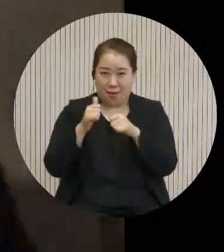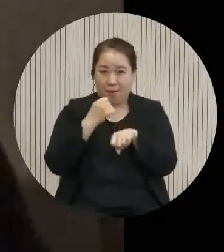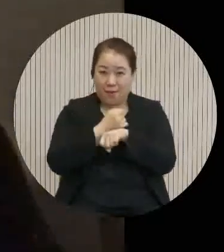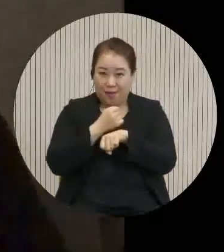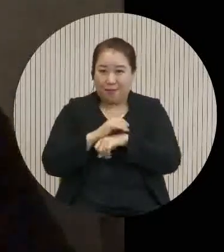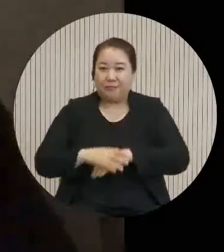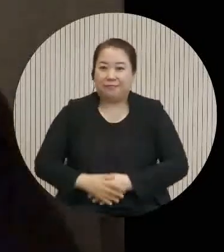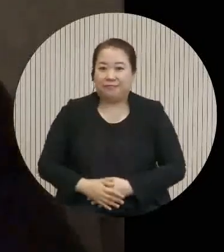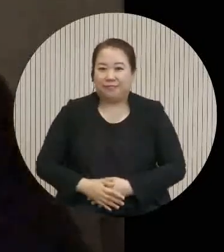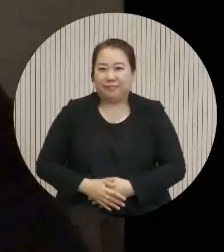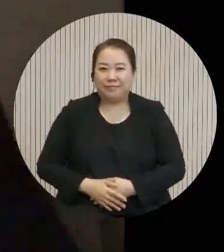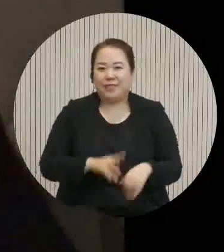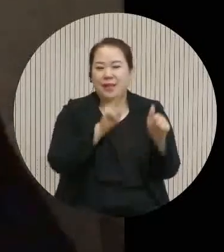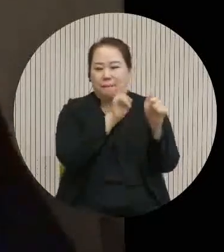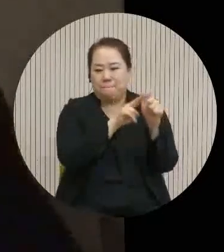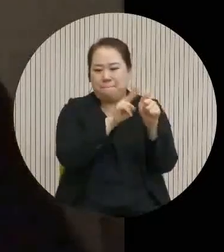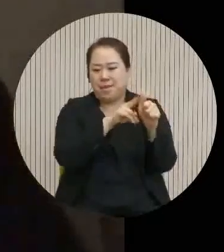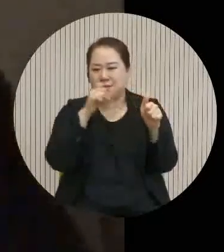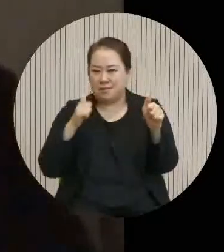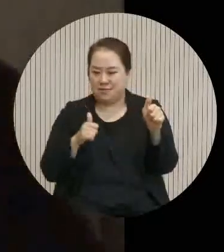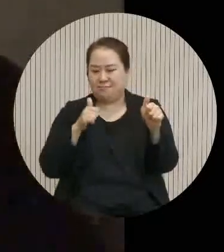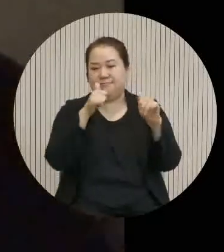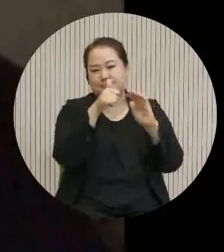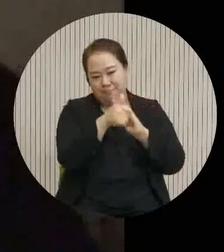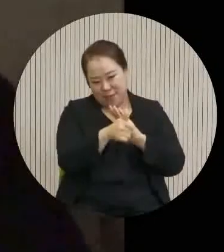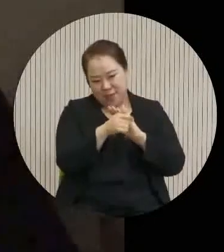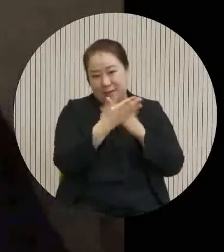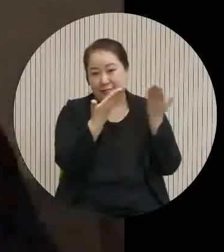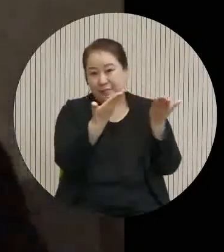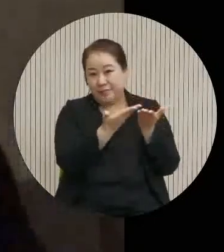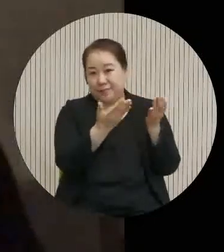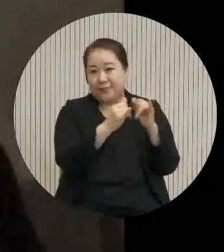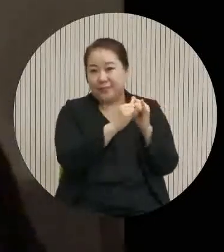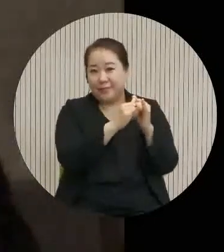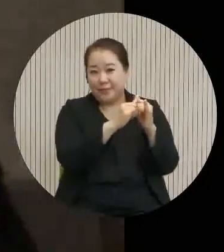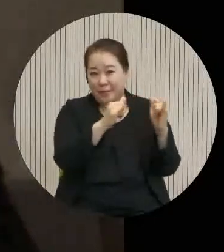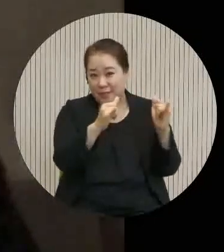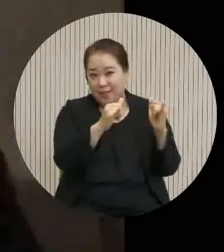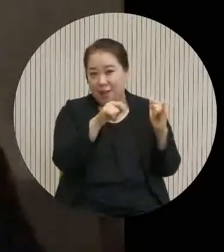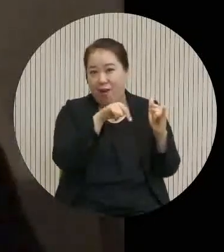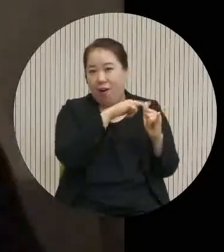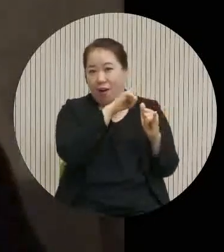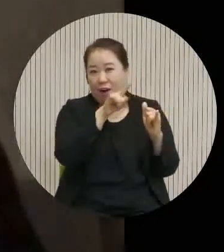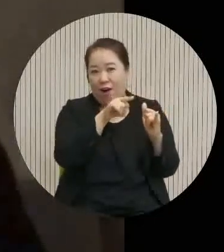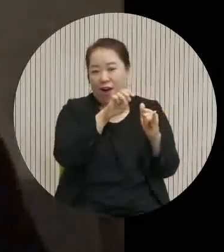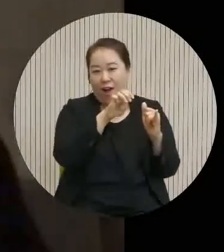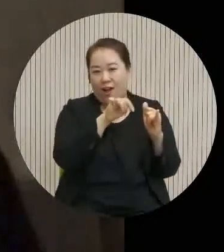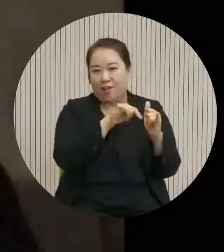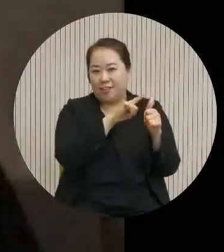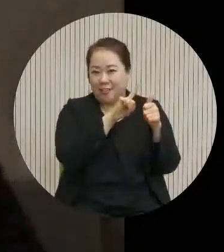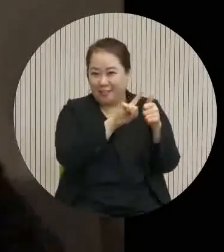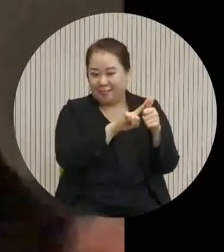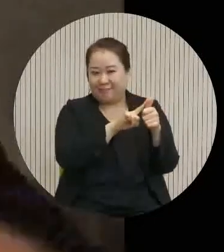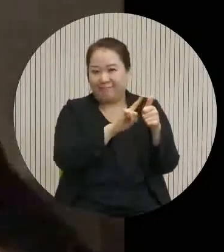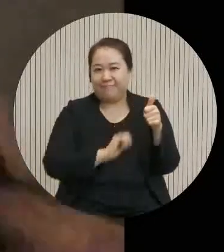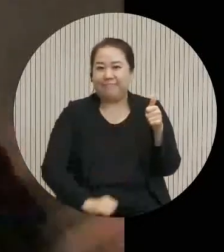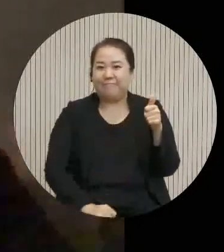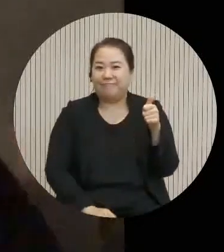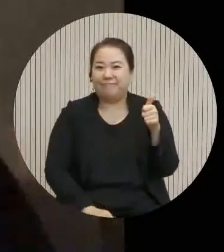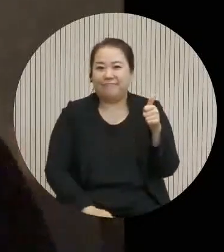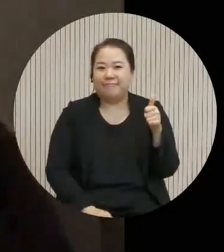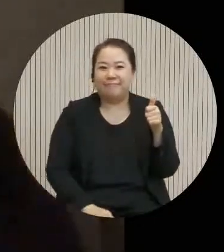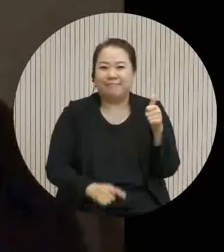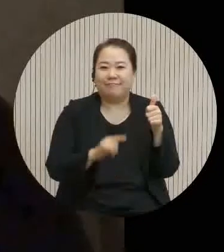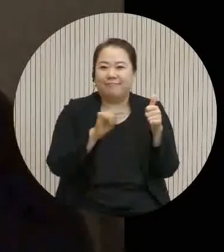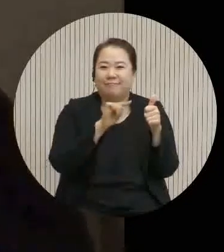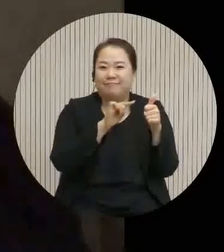I made friends with one of the workers there. His name is Fidel, and Fidel is from Mexico. And when he was checking me out,